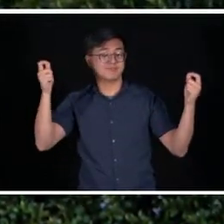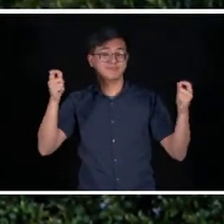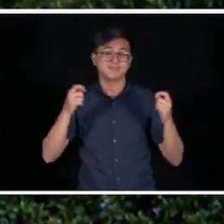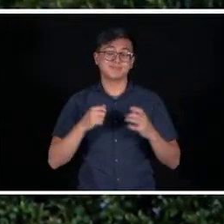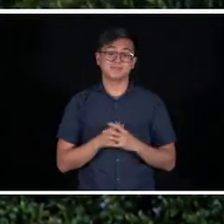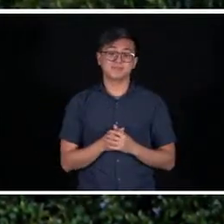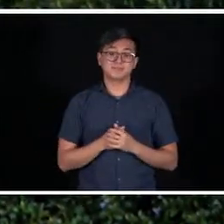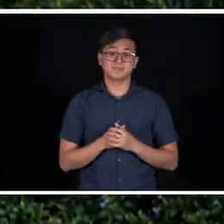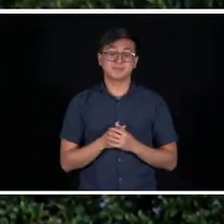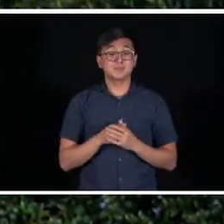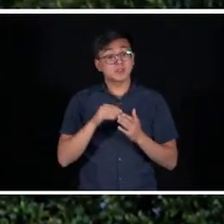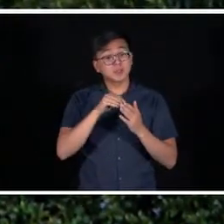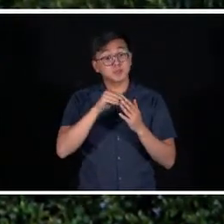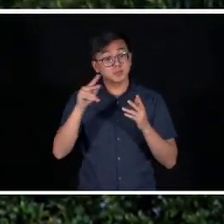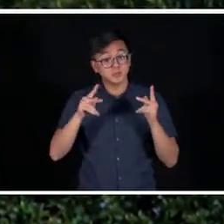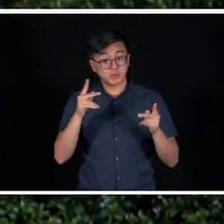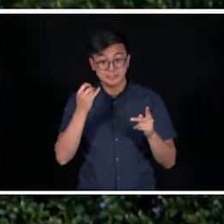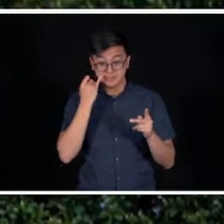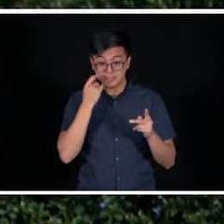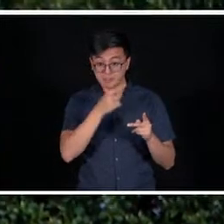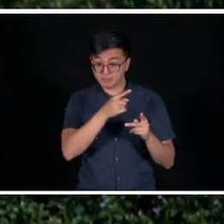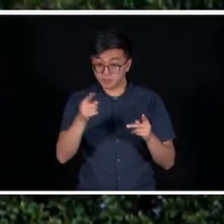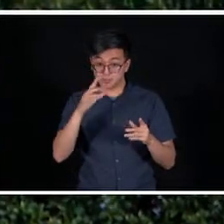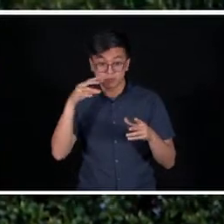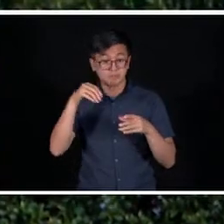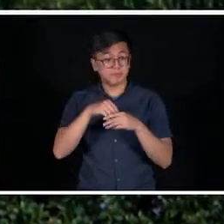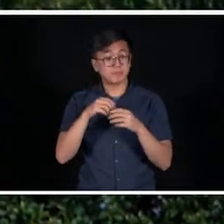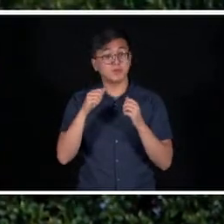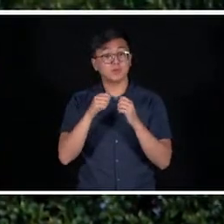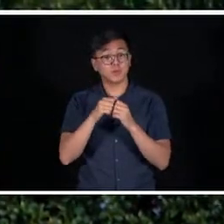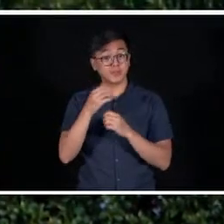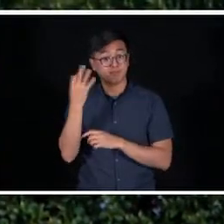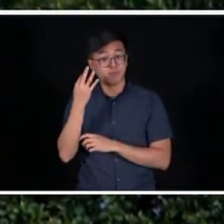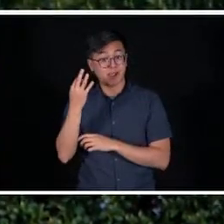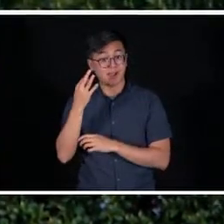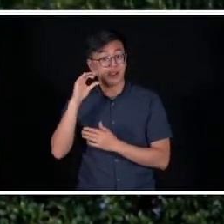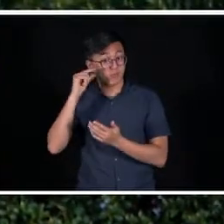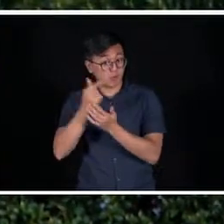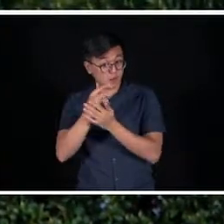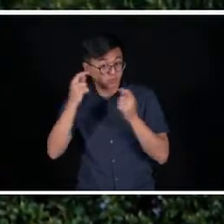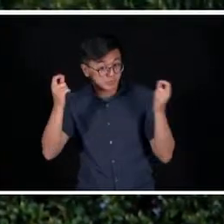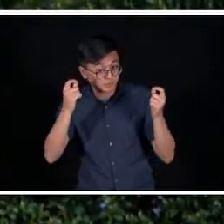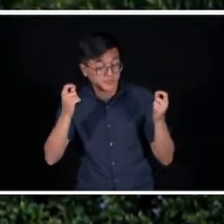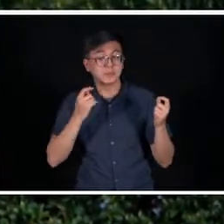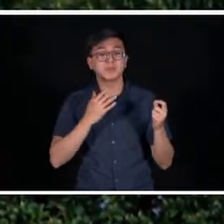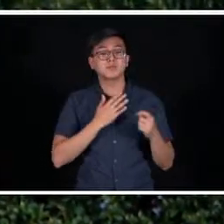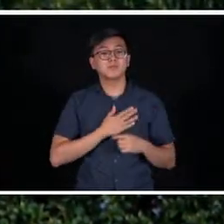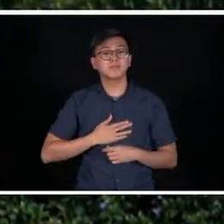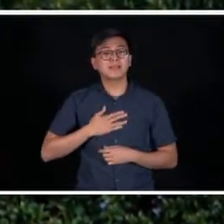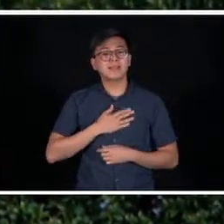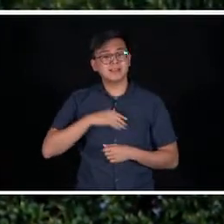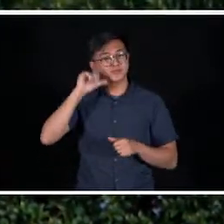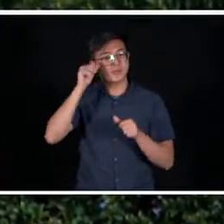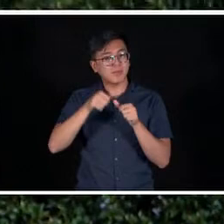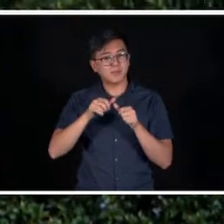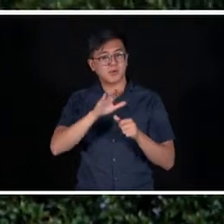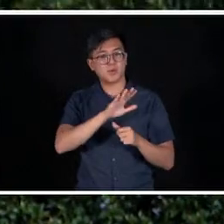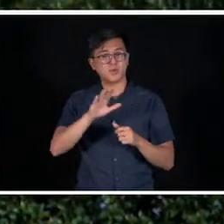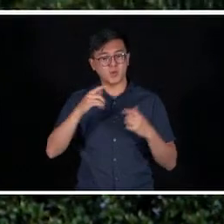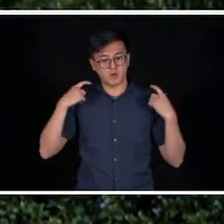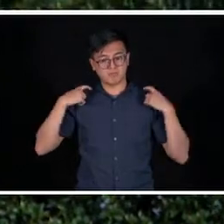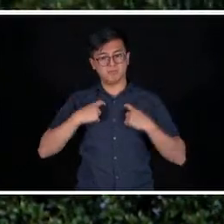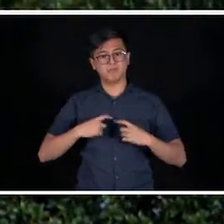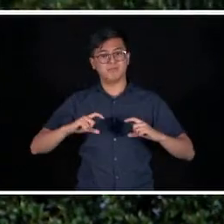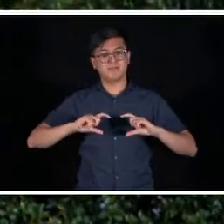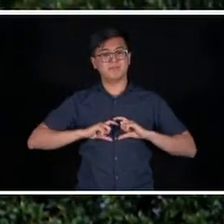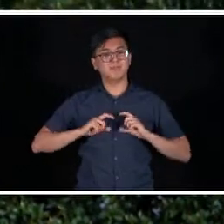Students, if you are also participating in the commencement ceremony on Friday, June 9th, don't forget to wear your transfer medallion with your cap